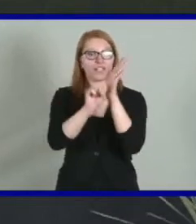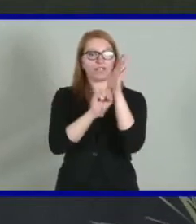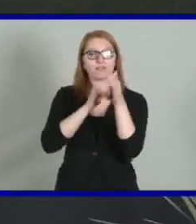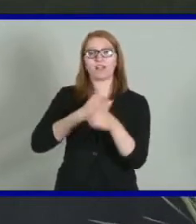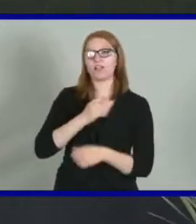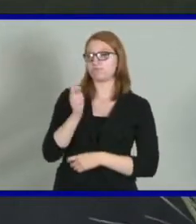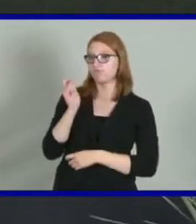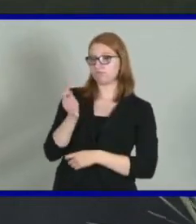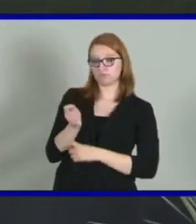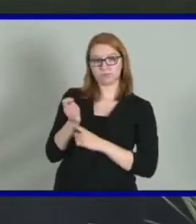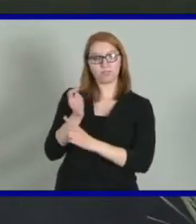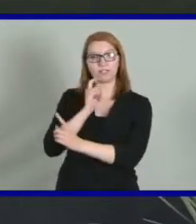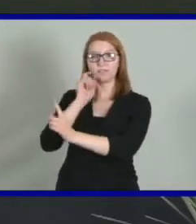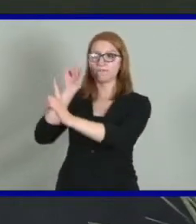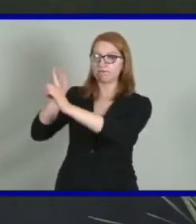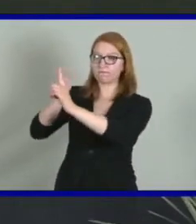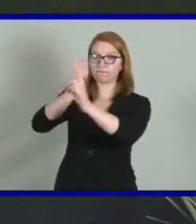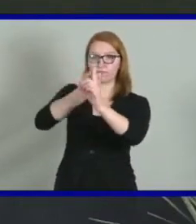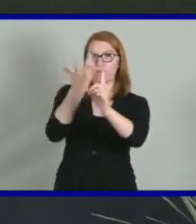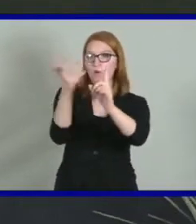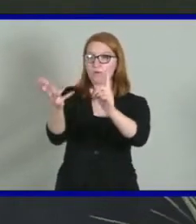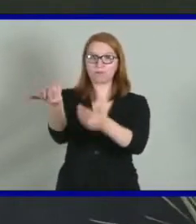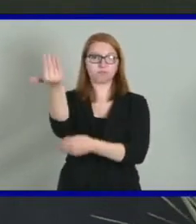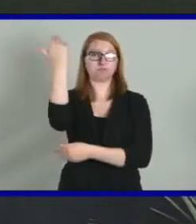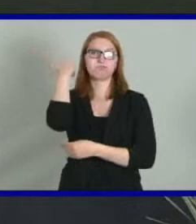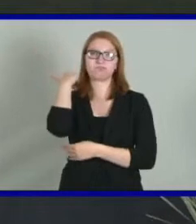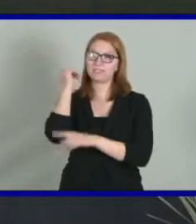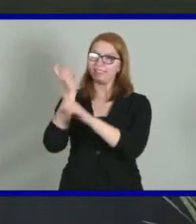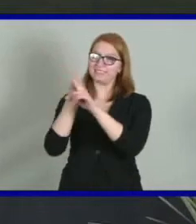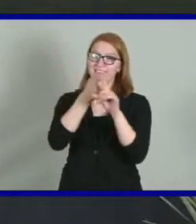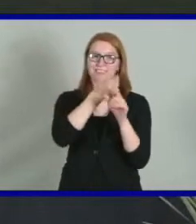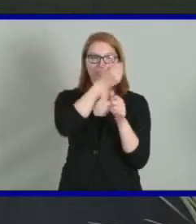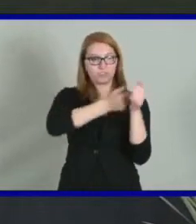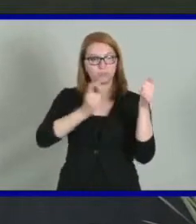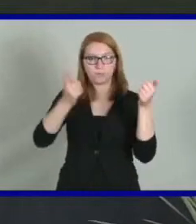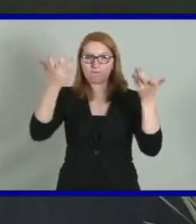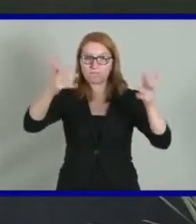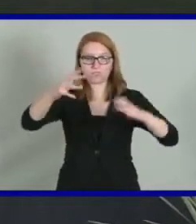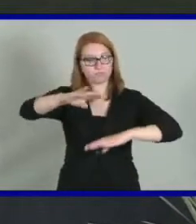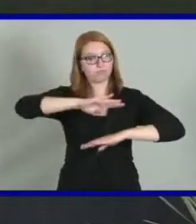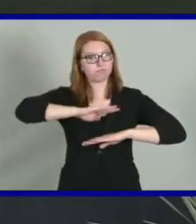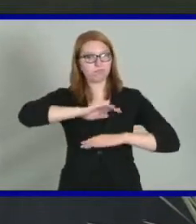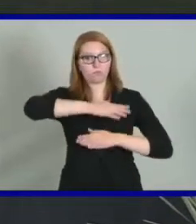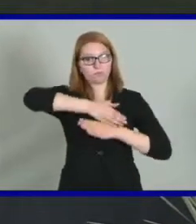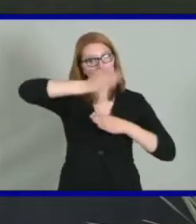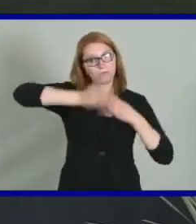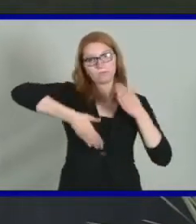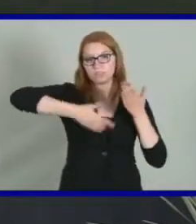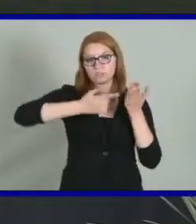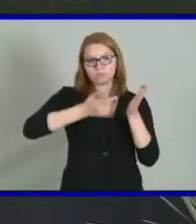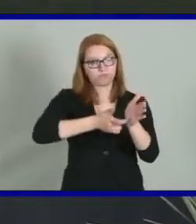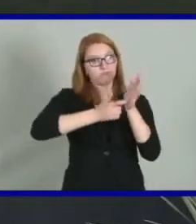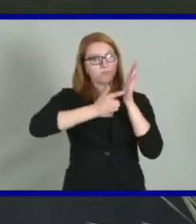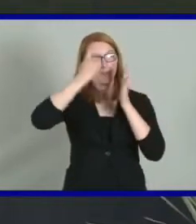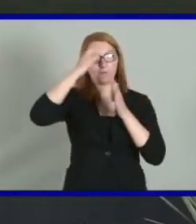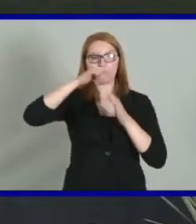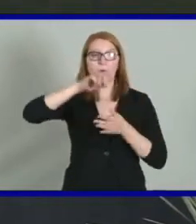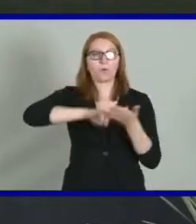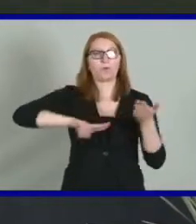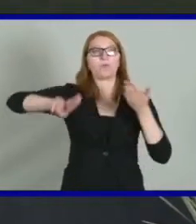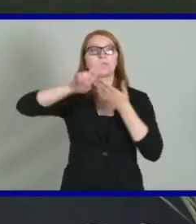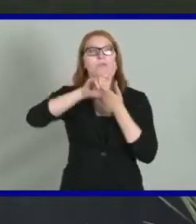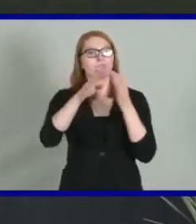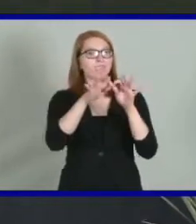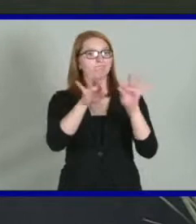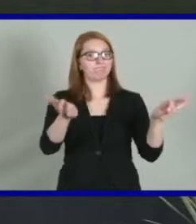confirm that I have previously conferred upon each of you, who has fulfilled all the highest requirements of this university, the